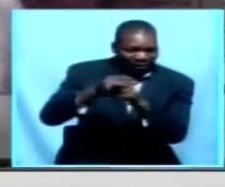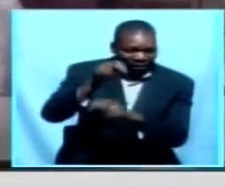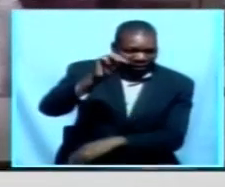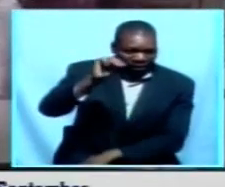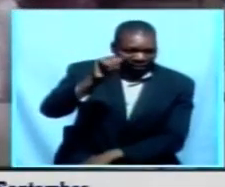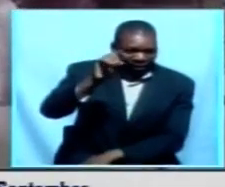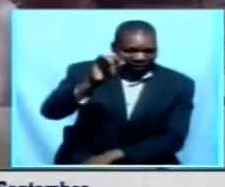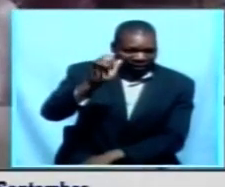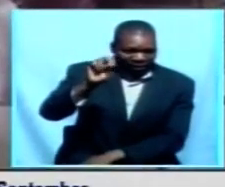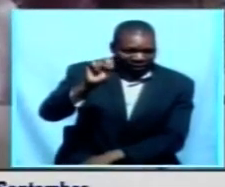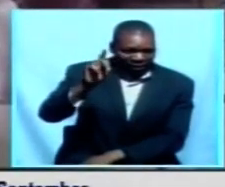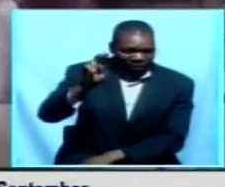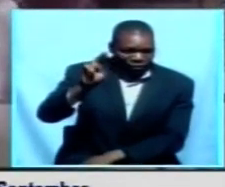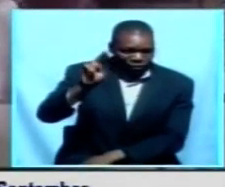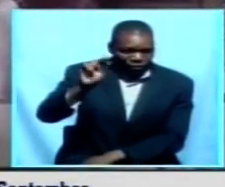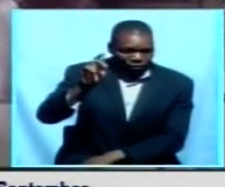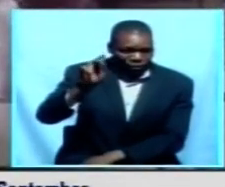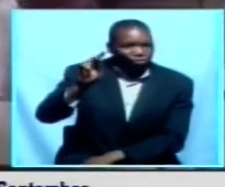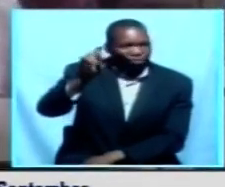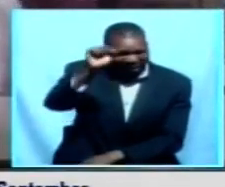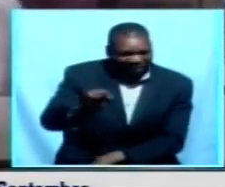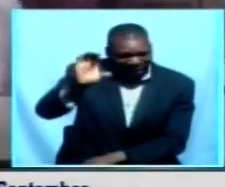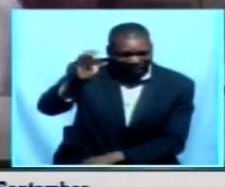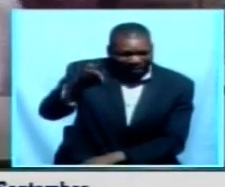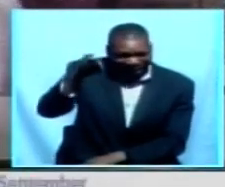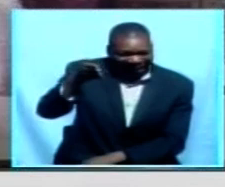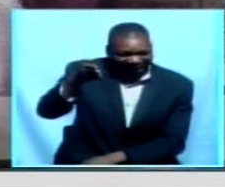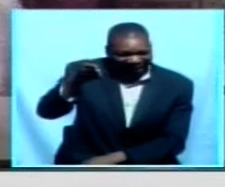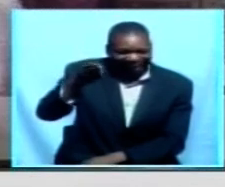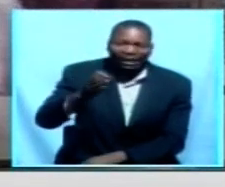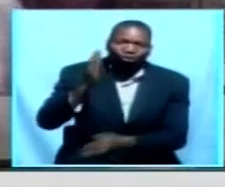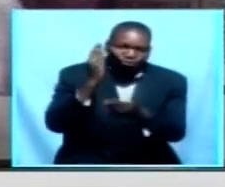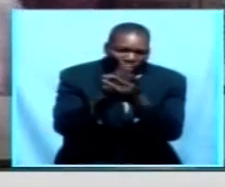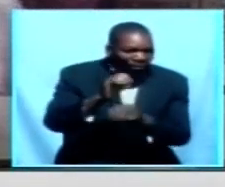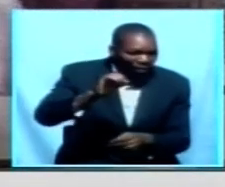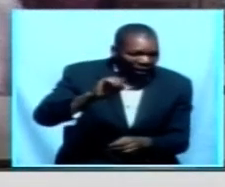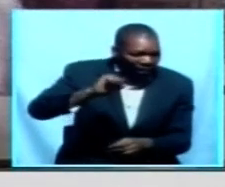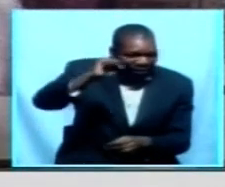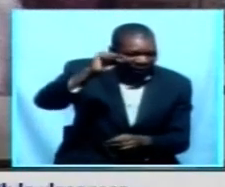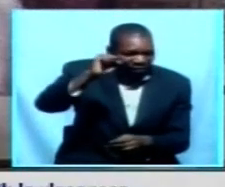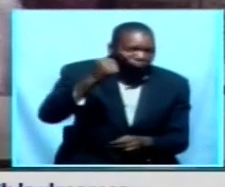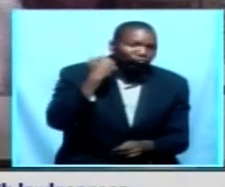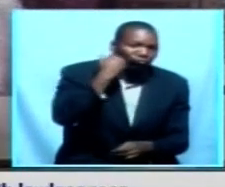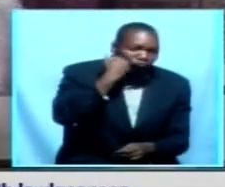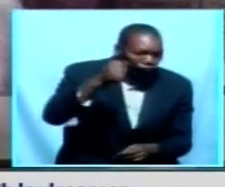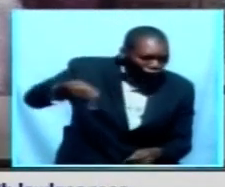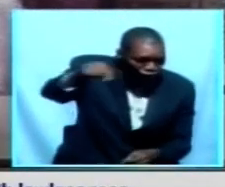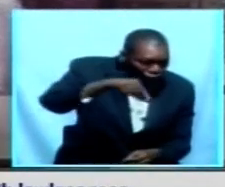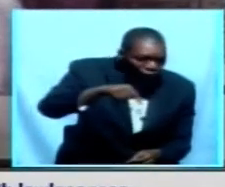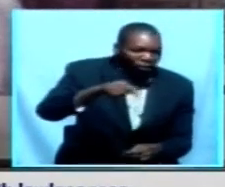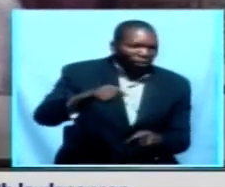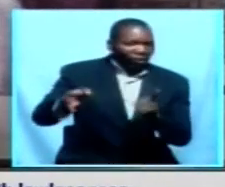opposition UPND in Southern Province to stop attacking PF members in the region. Mr. Madiankuku says acts of violence